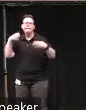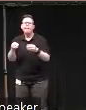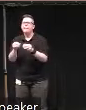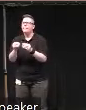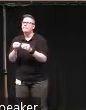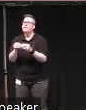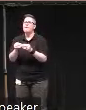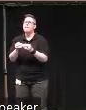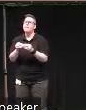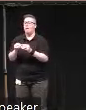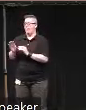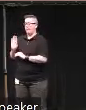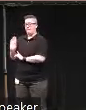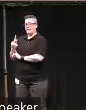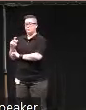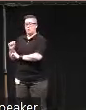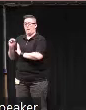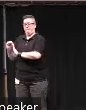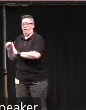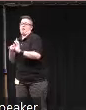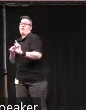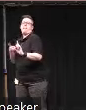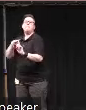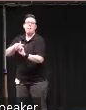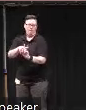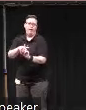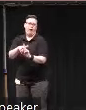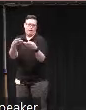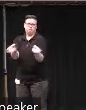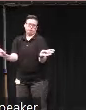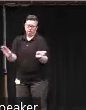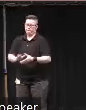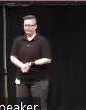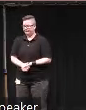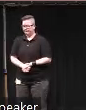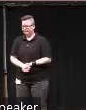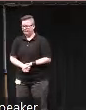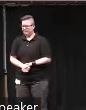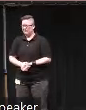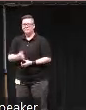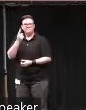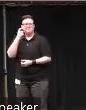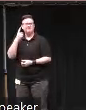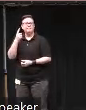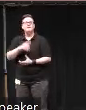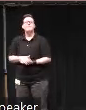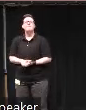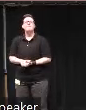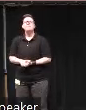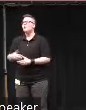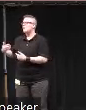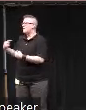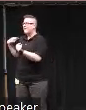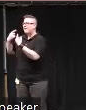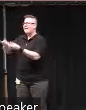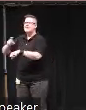about application of biopsychosocial model overall, because time has passed. We no longer